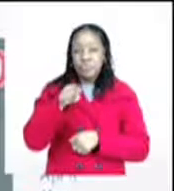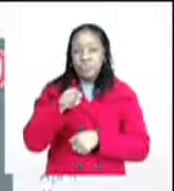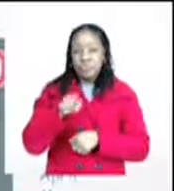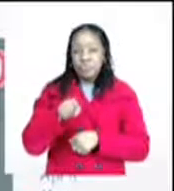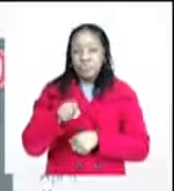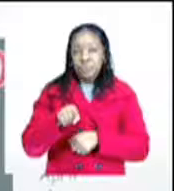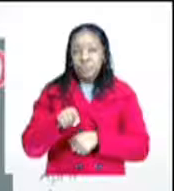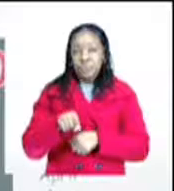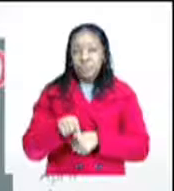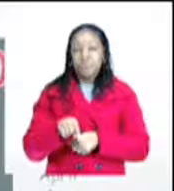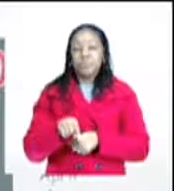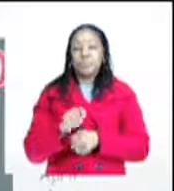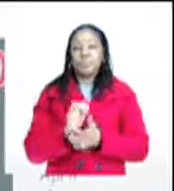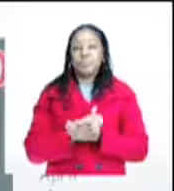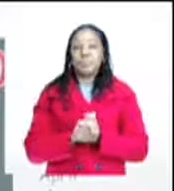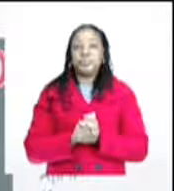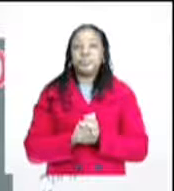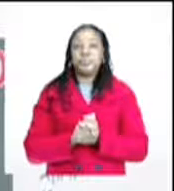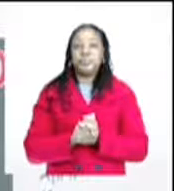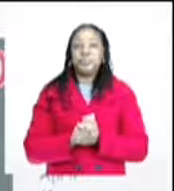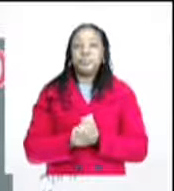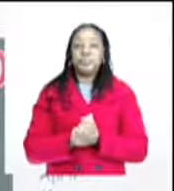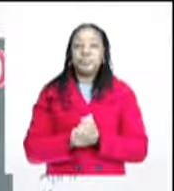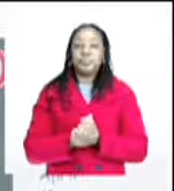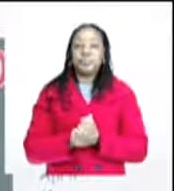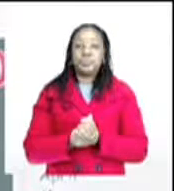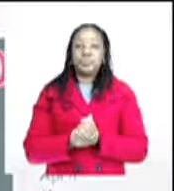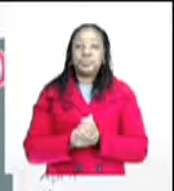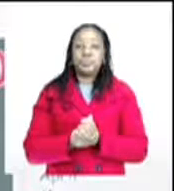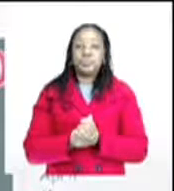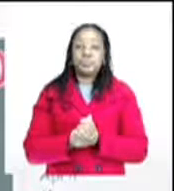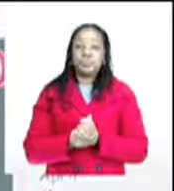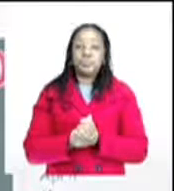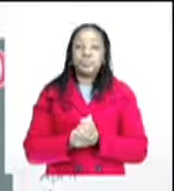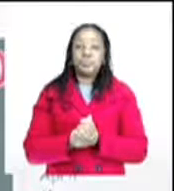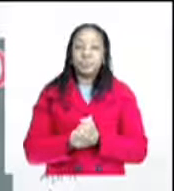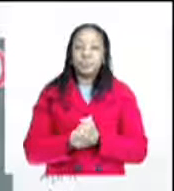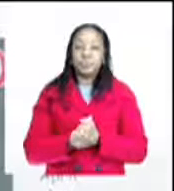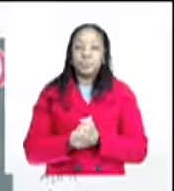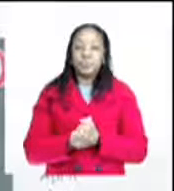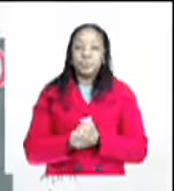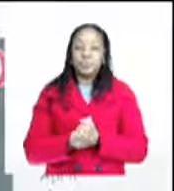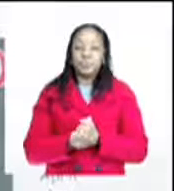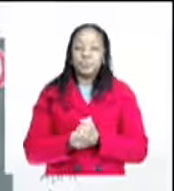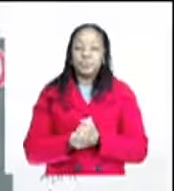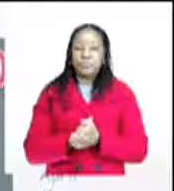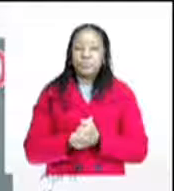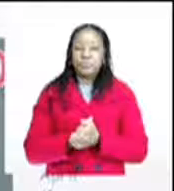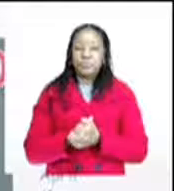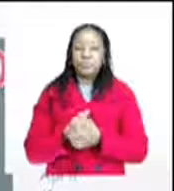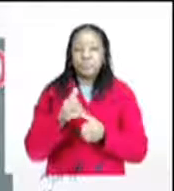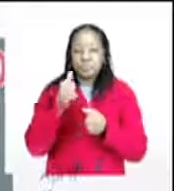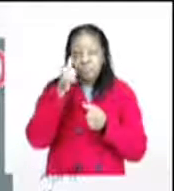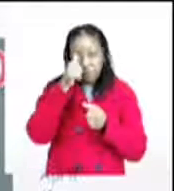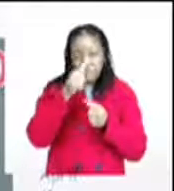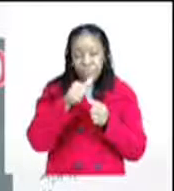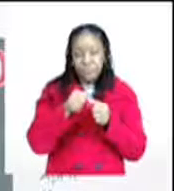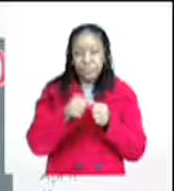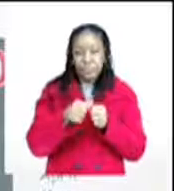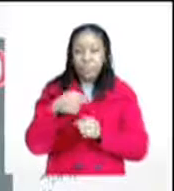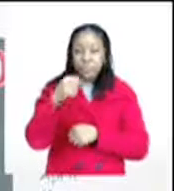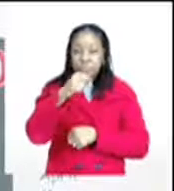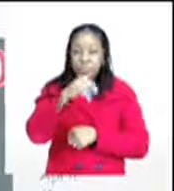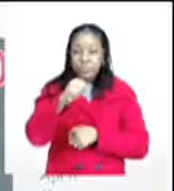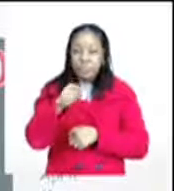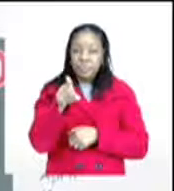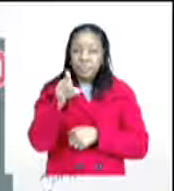up, up, up, and we go down, down, down. So as you write letter